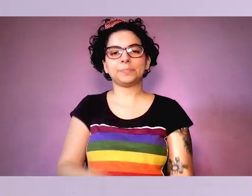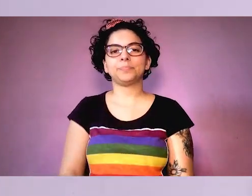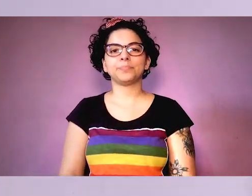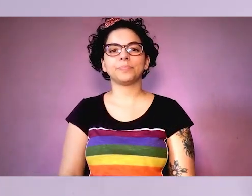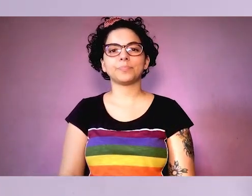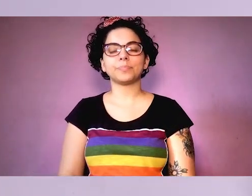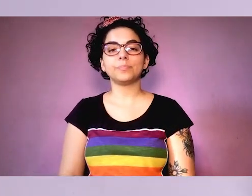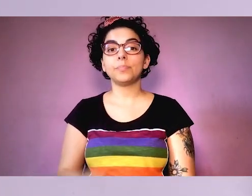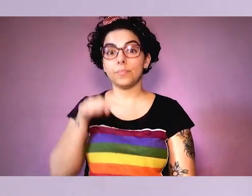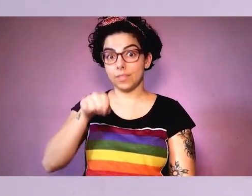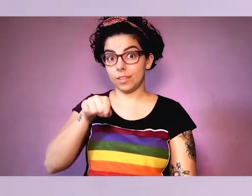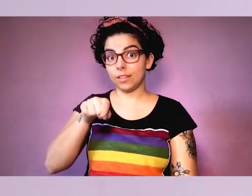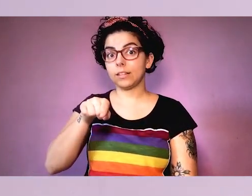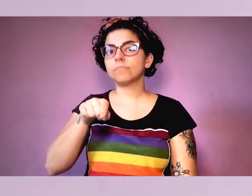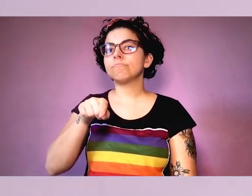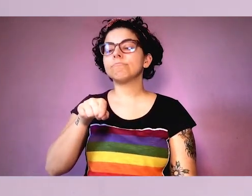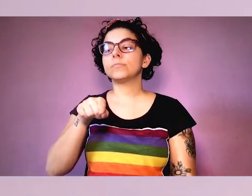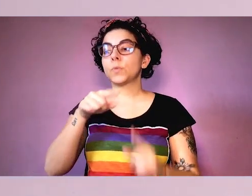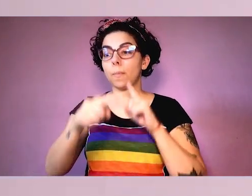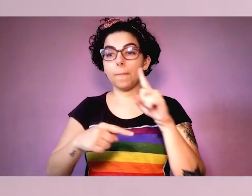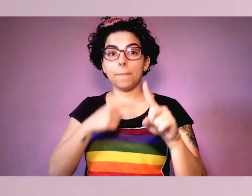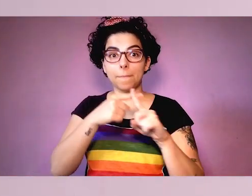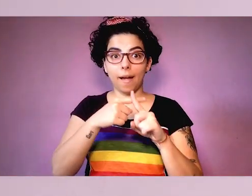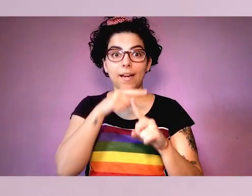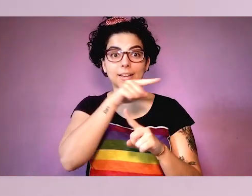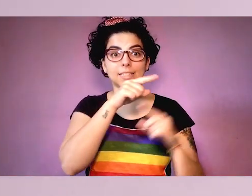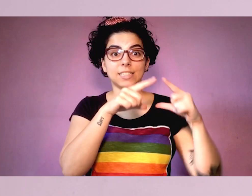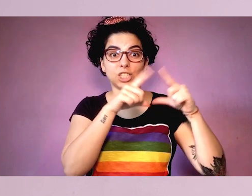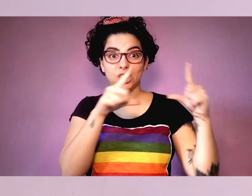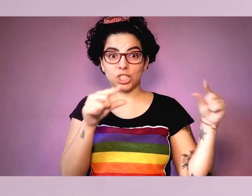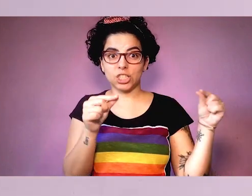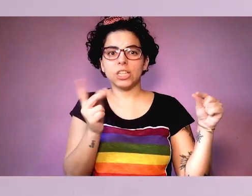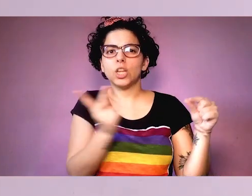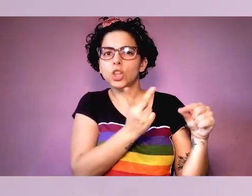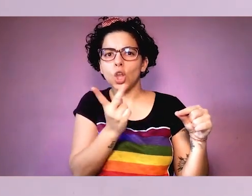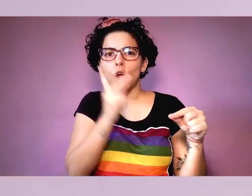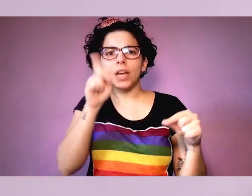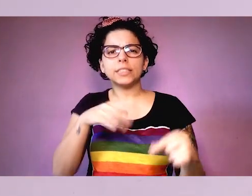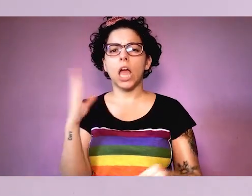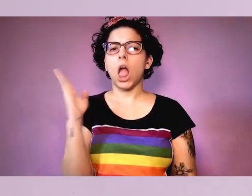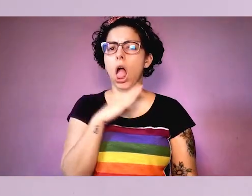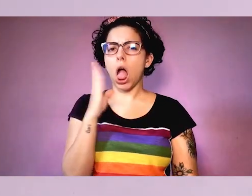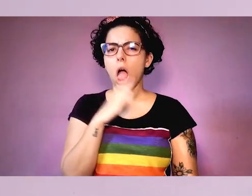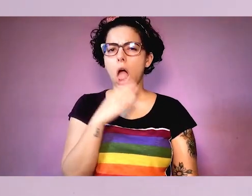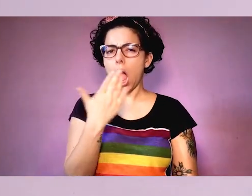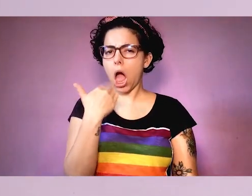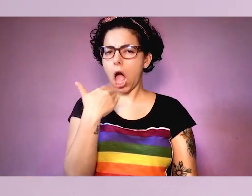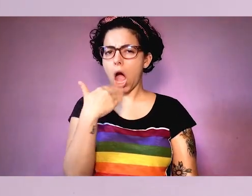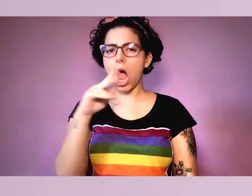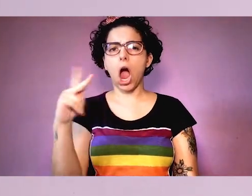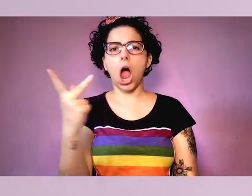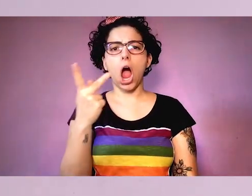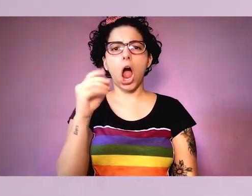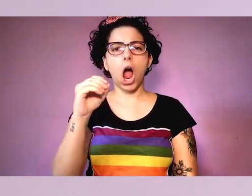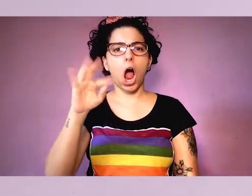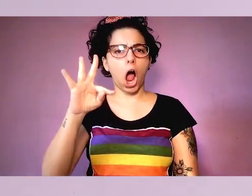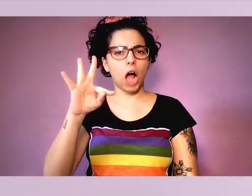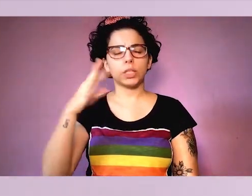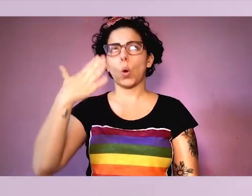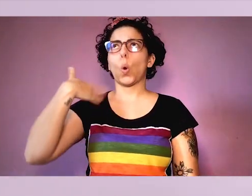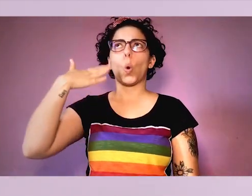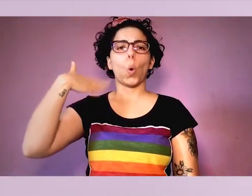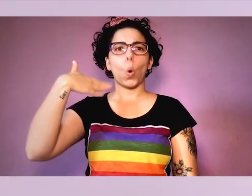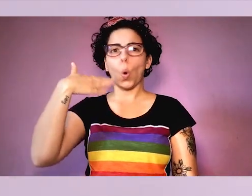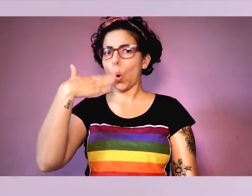Repeat. Chili flakes. Chili flakes and chilies are hot.